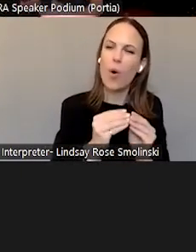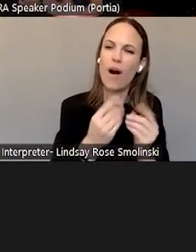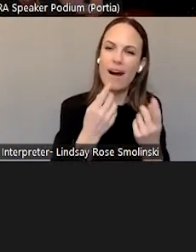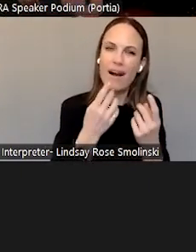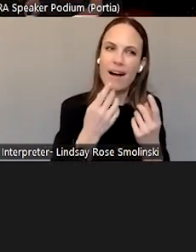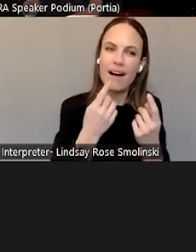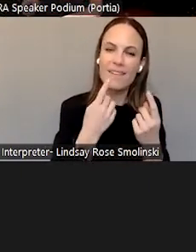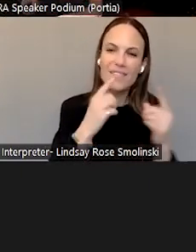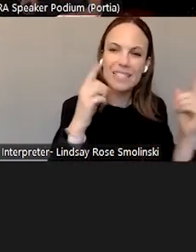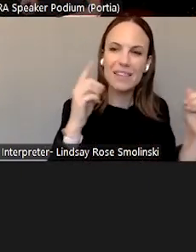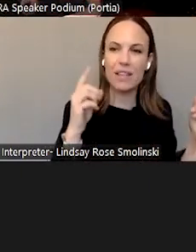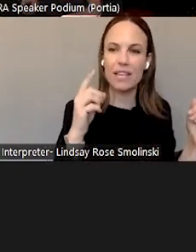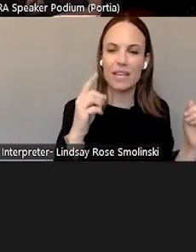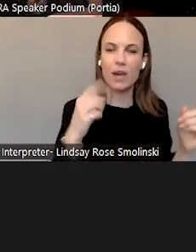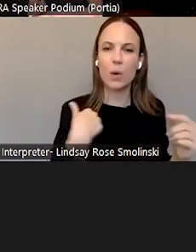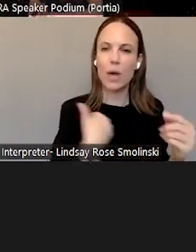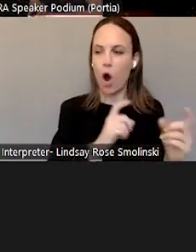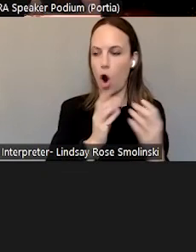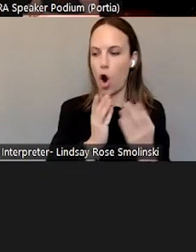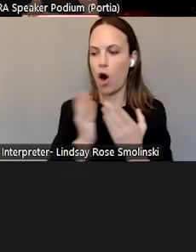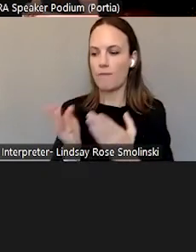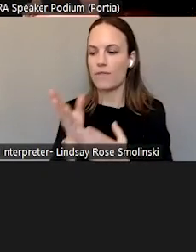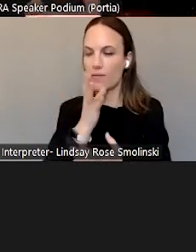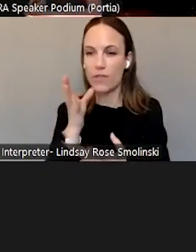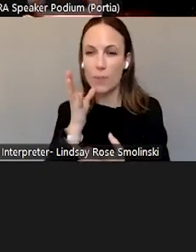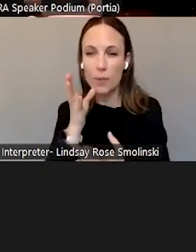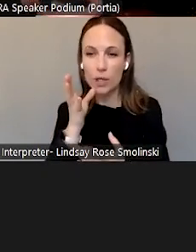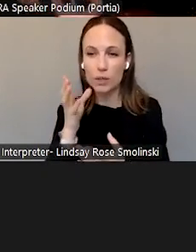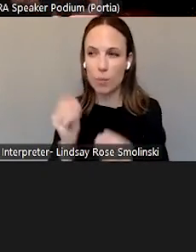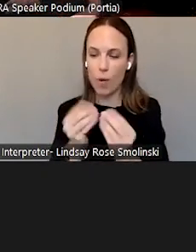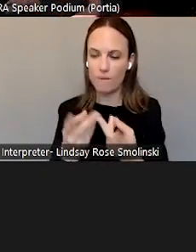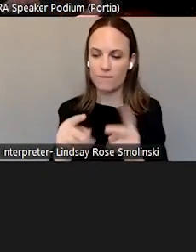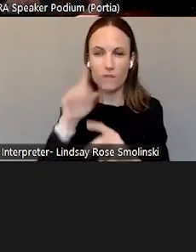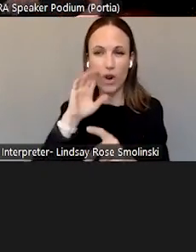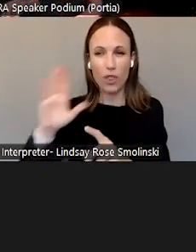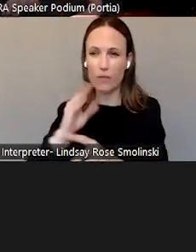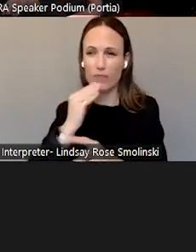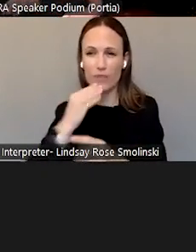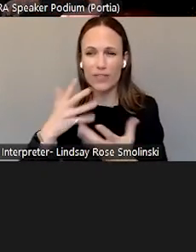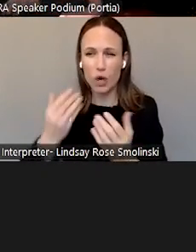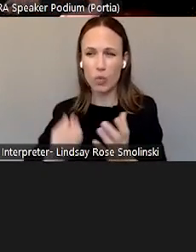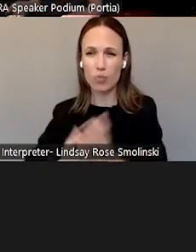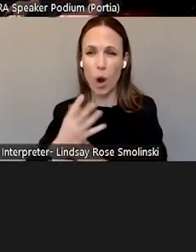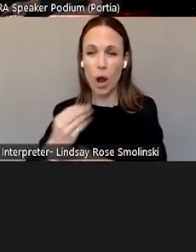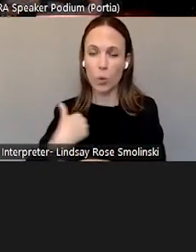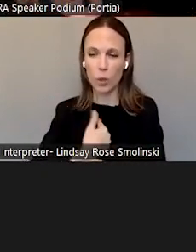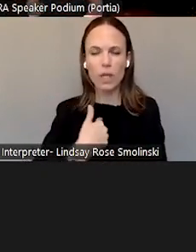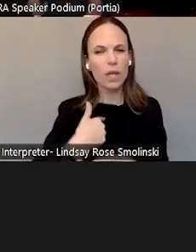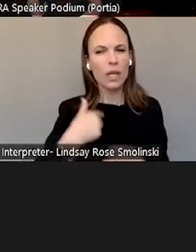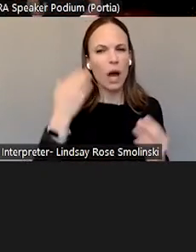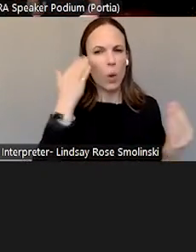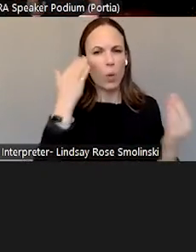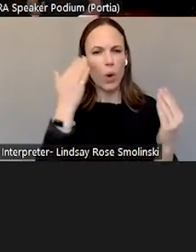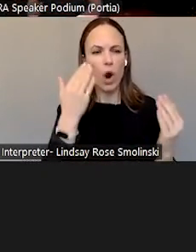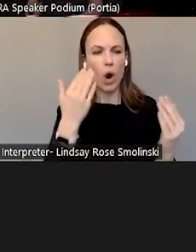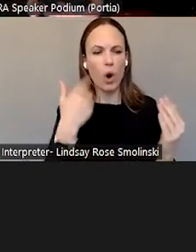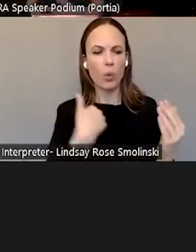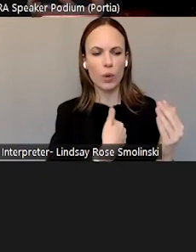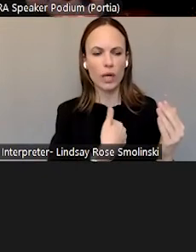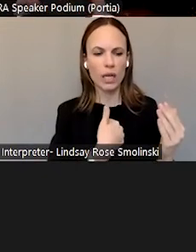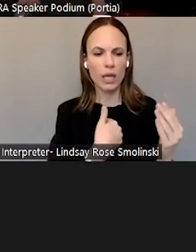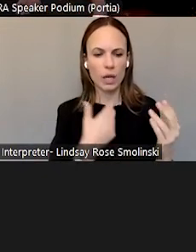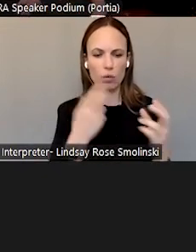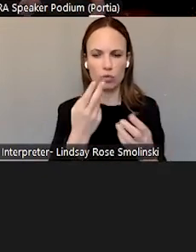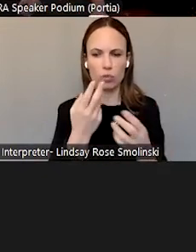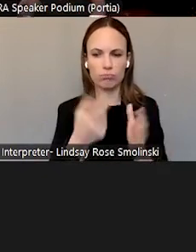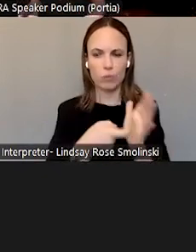offer farmers more value for the food that they already grow, and that we can be conscious of the resources that we're using that go into growing the food that we